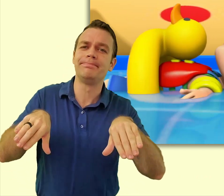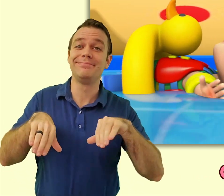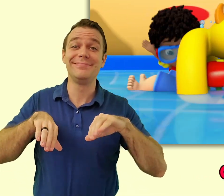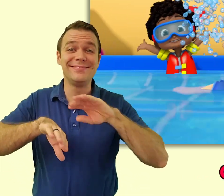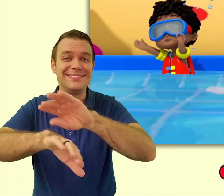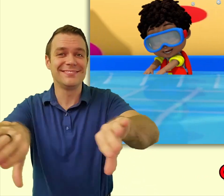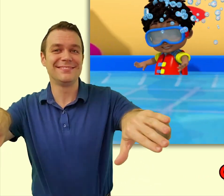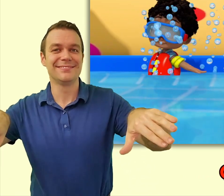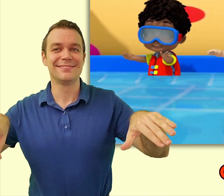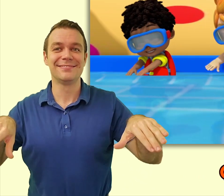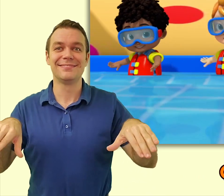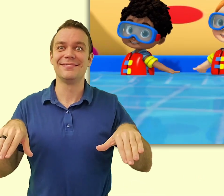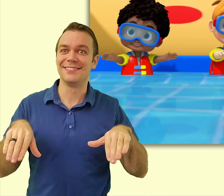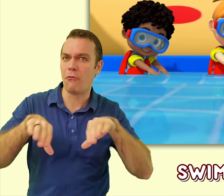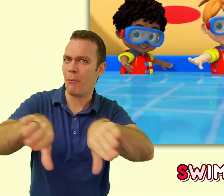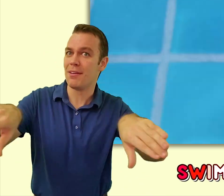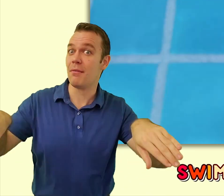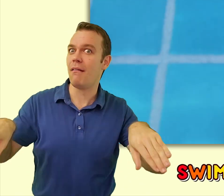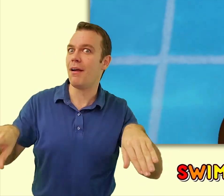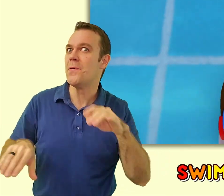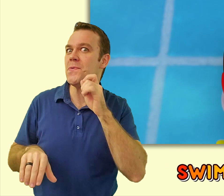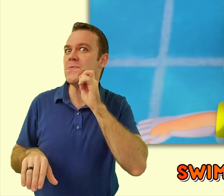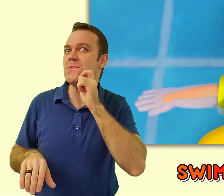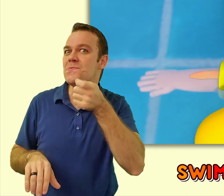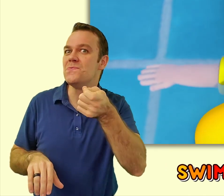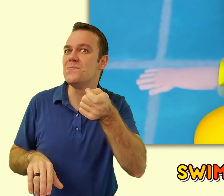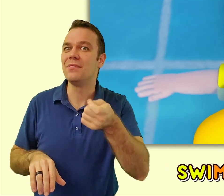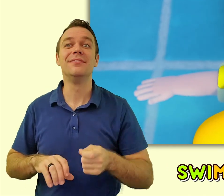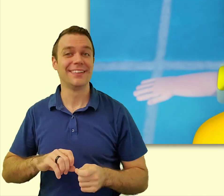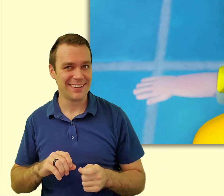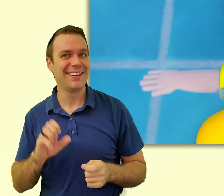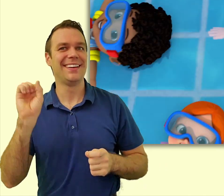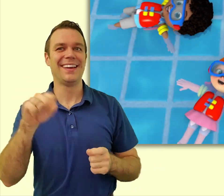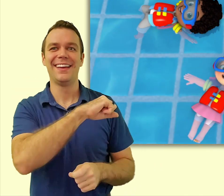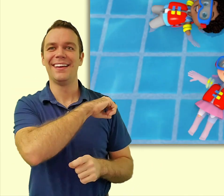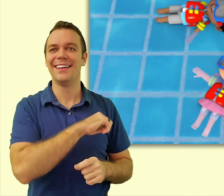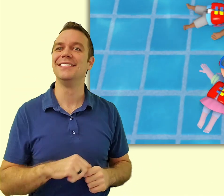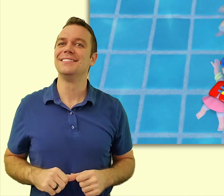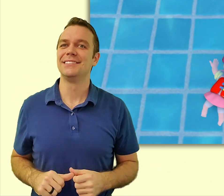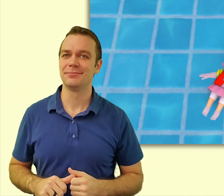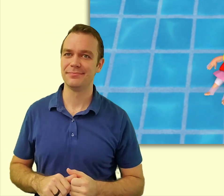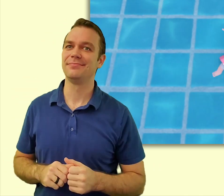Swimming, oh swimming, swimming is so cool, yeah!